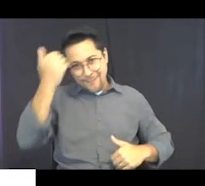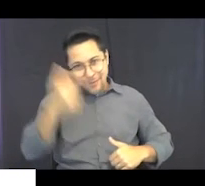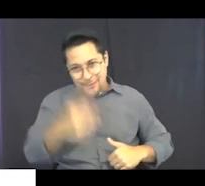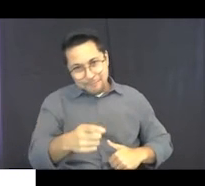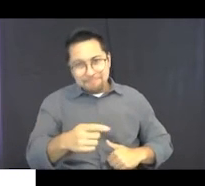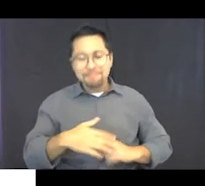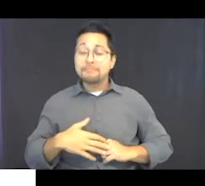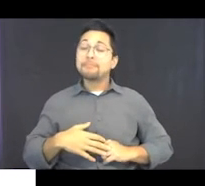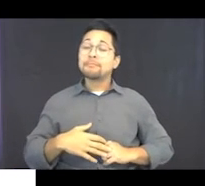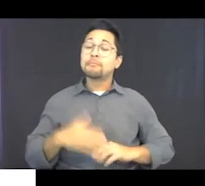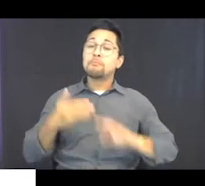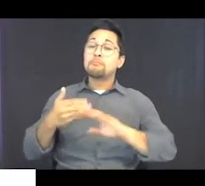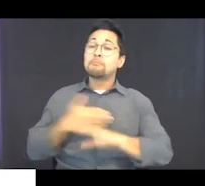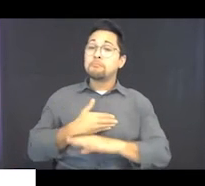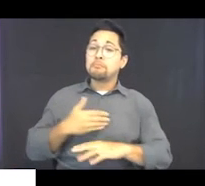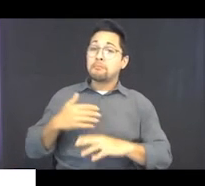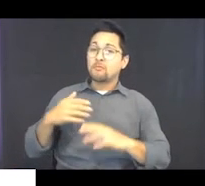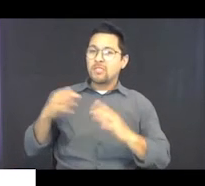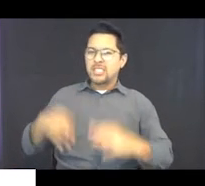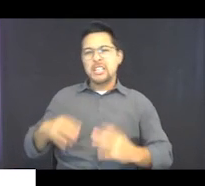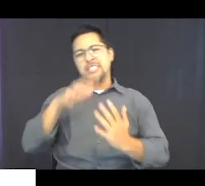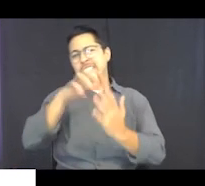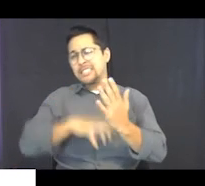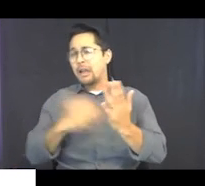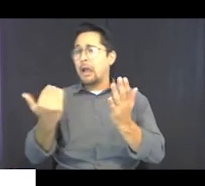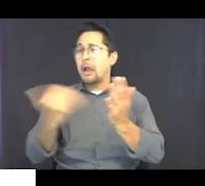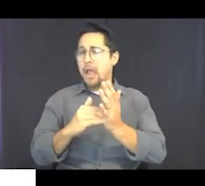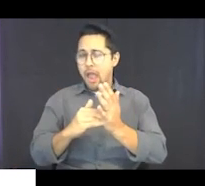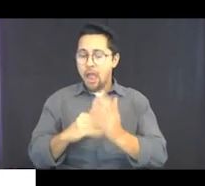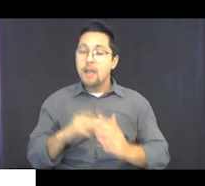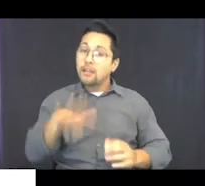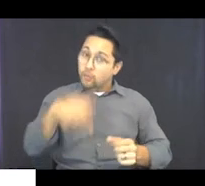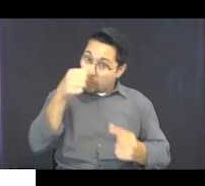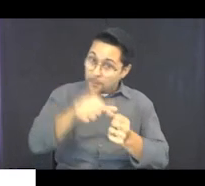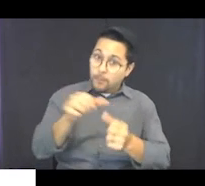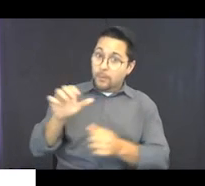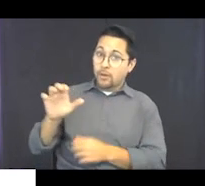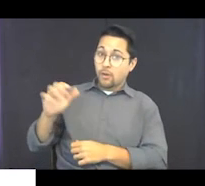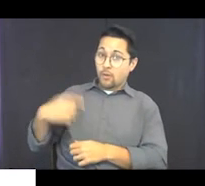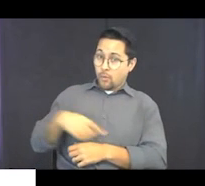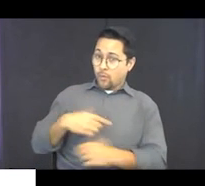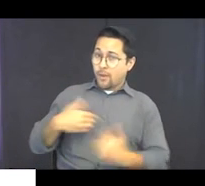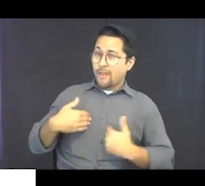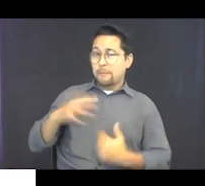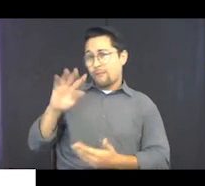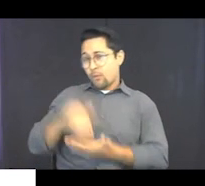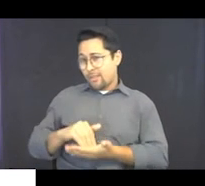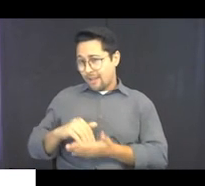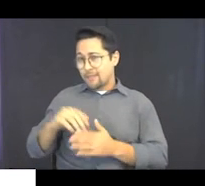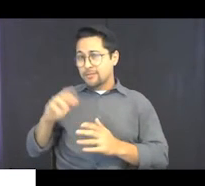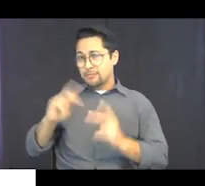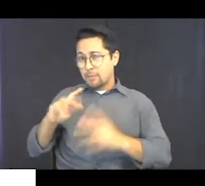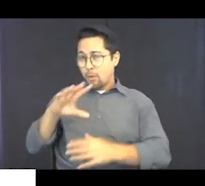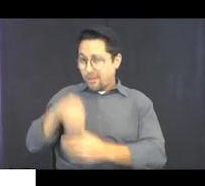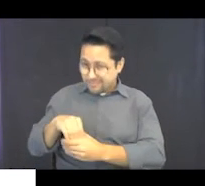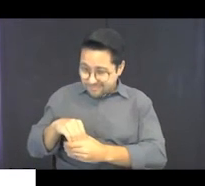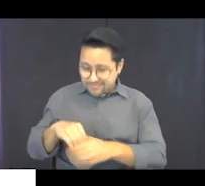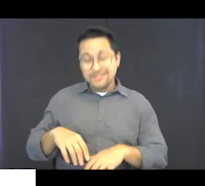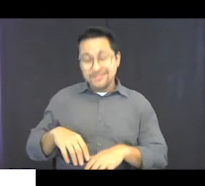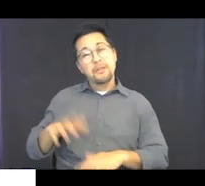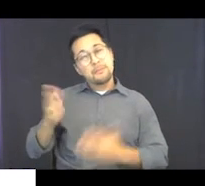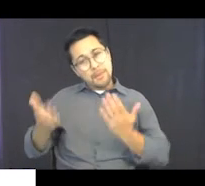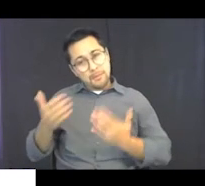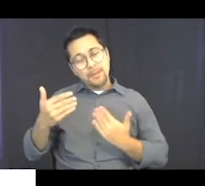Before you decide to write another letter, remember, CDC Plus has nearly 4,000 participants, so there might